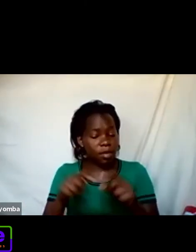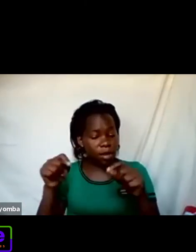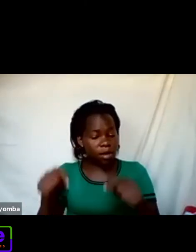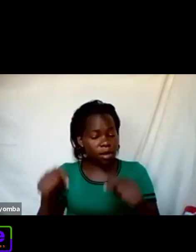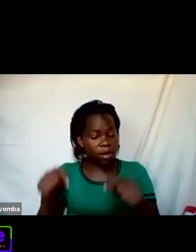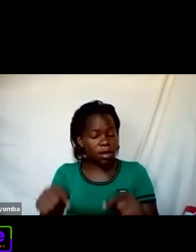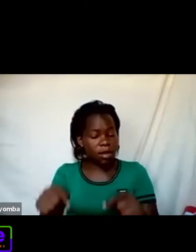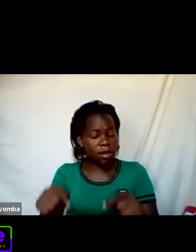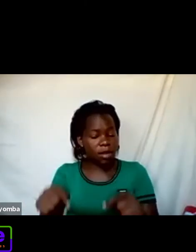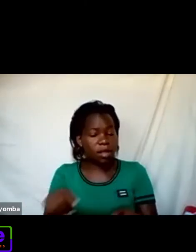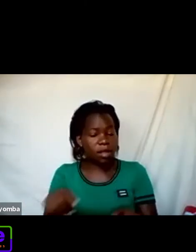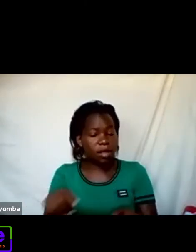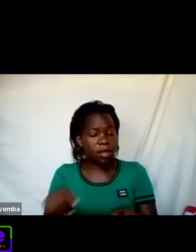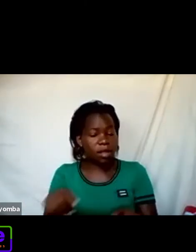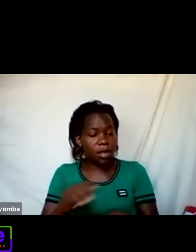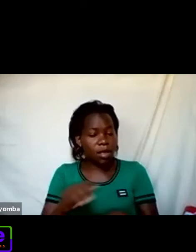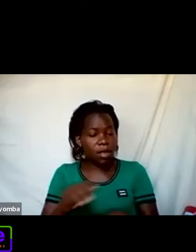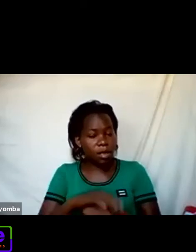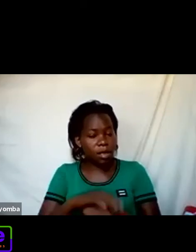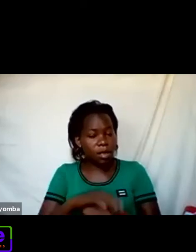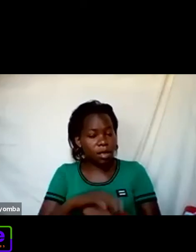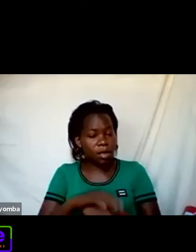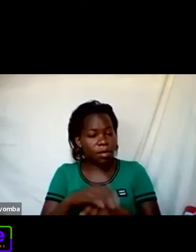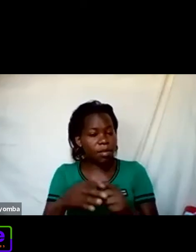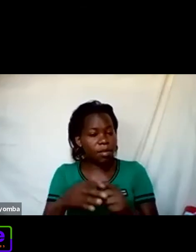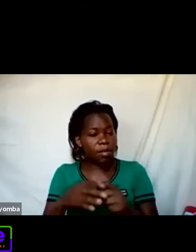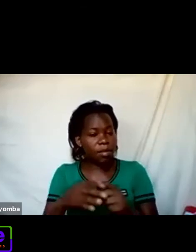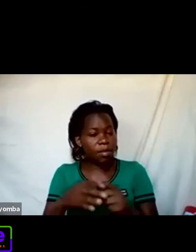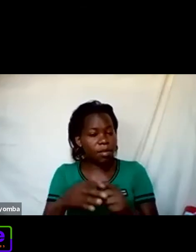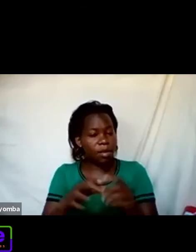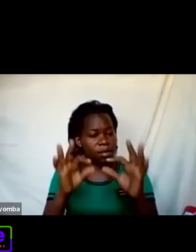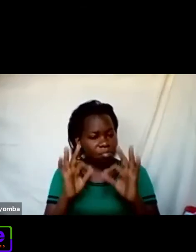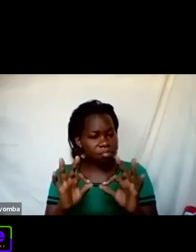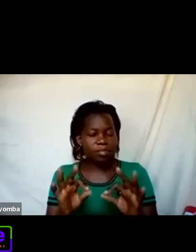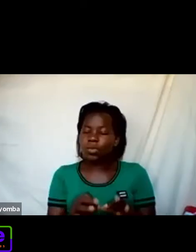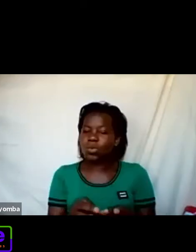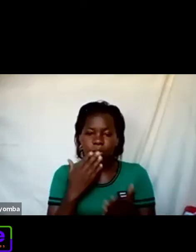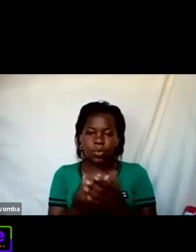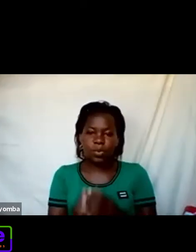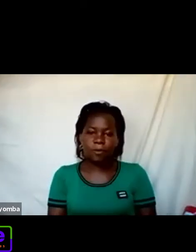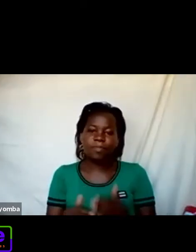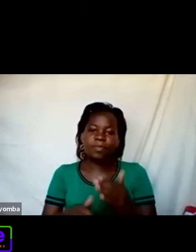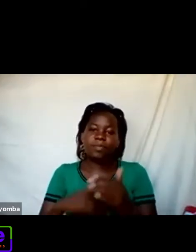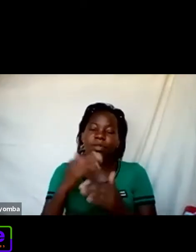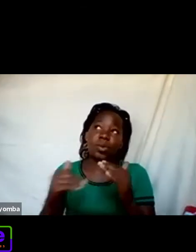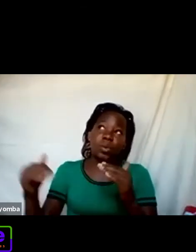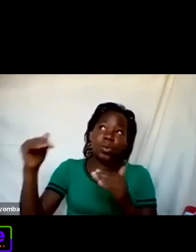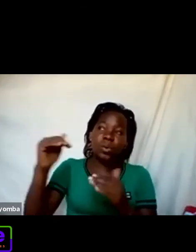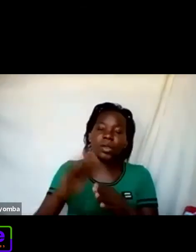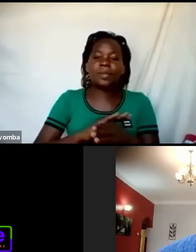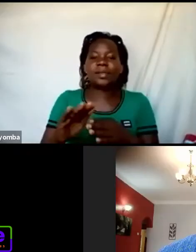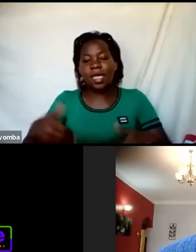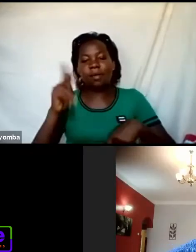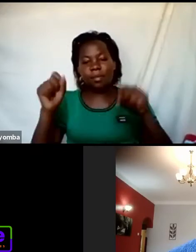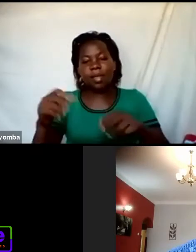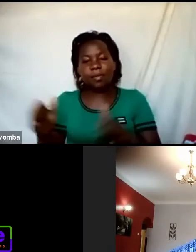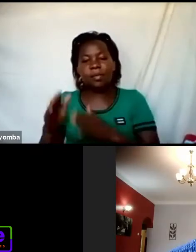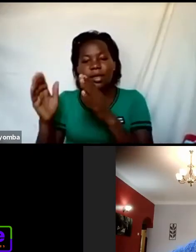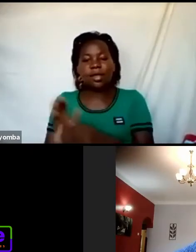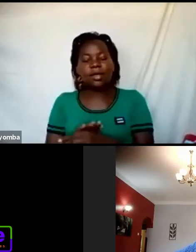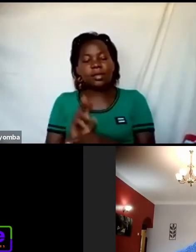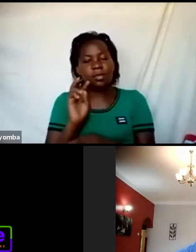a next step in the business. I believe it's a next step, and young people should plan also looking at stepping out and getting into